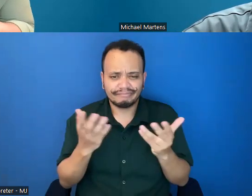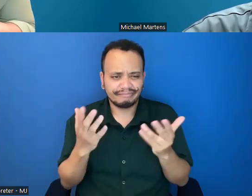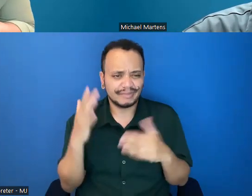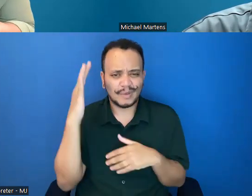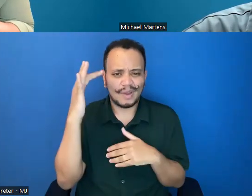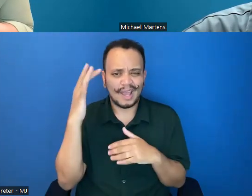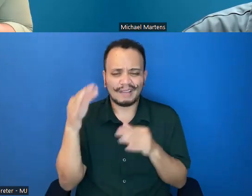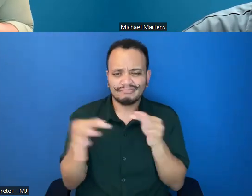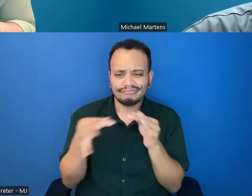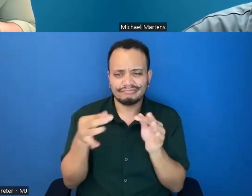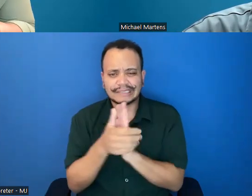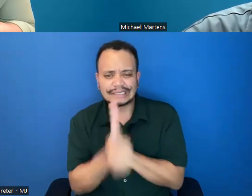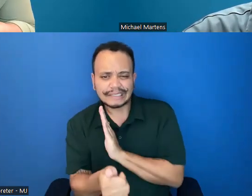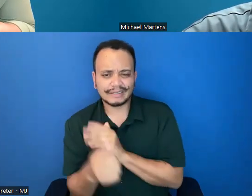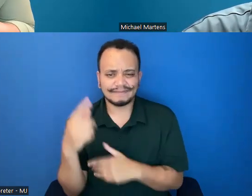about skills?